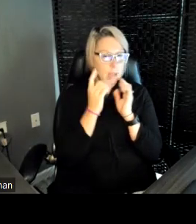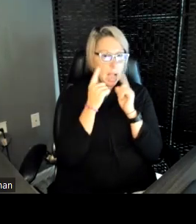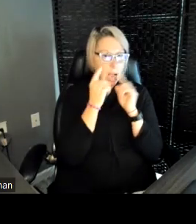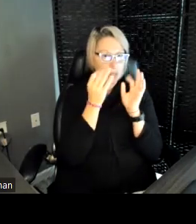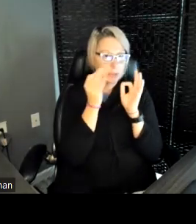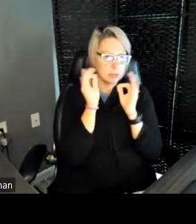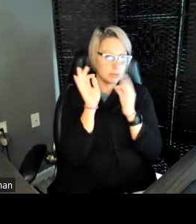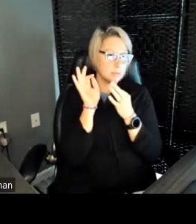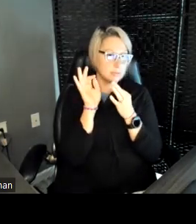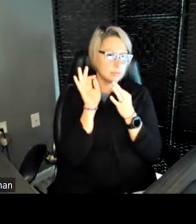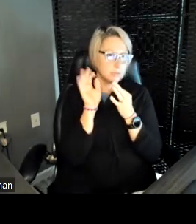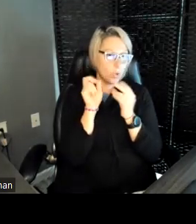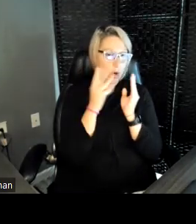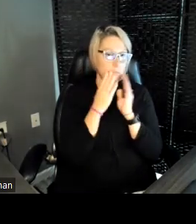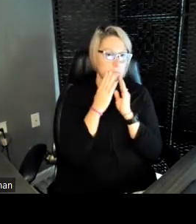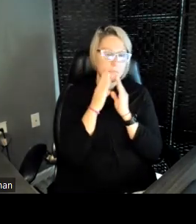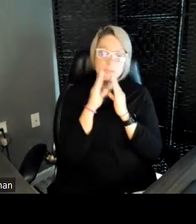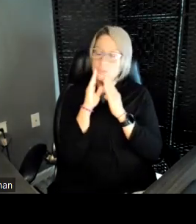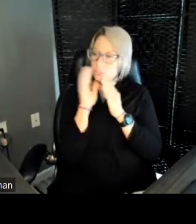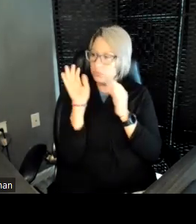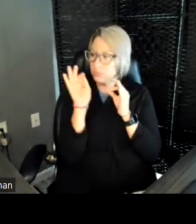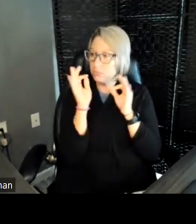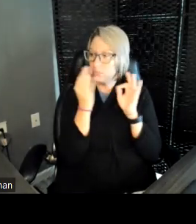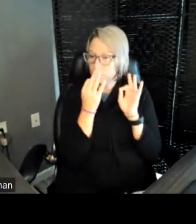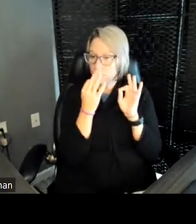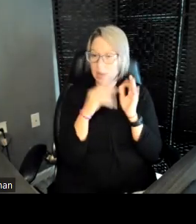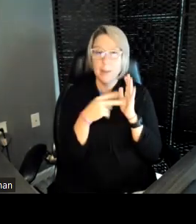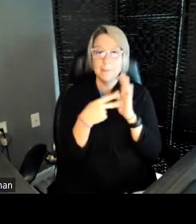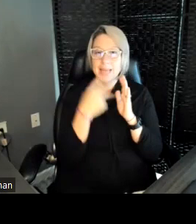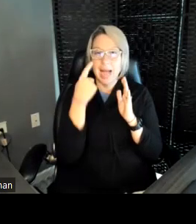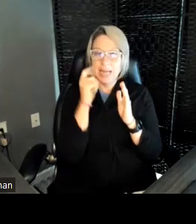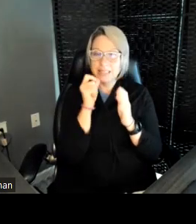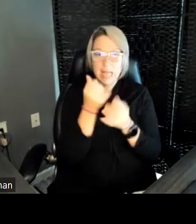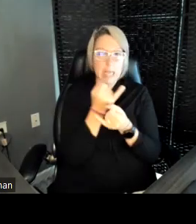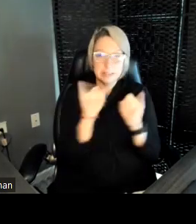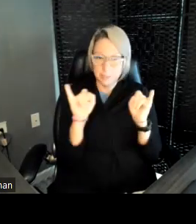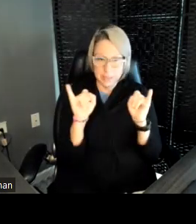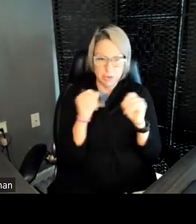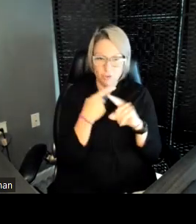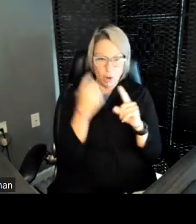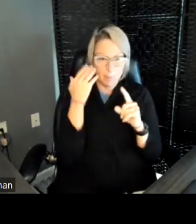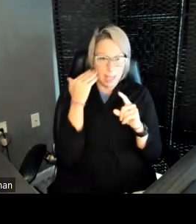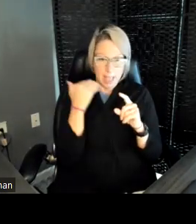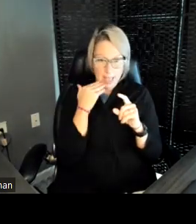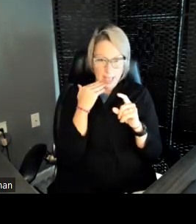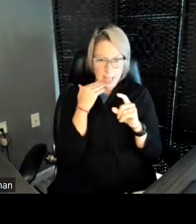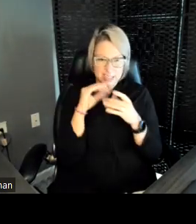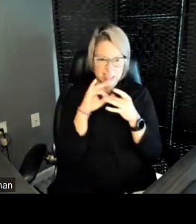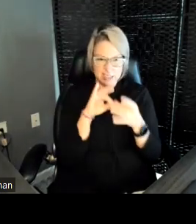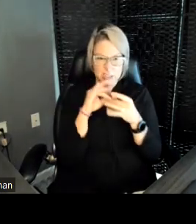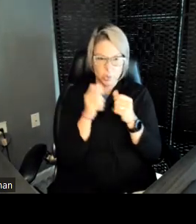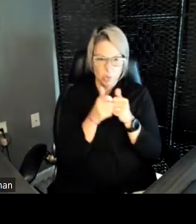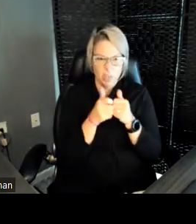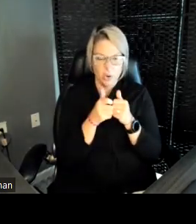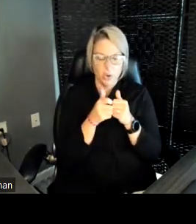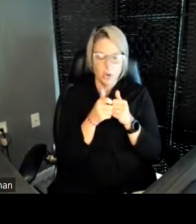left, meaning the eyes are not independent of the head. They work together. Sort of where the head goes, the eyes are doing some